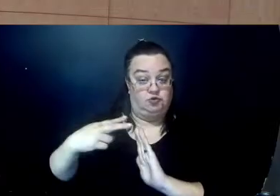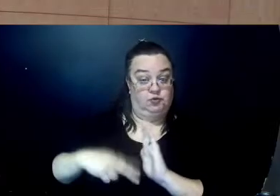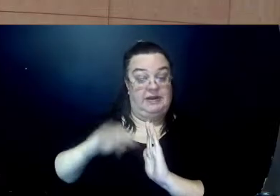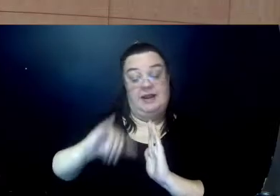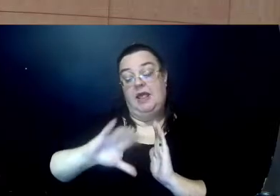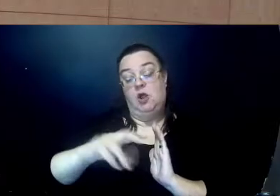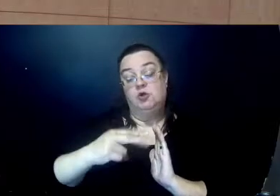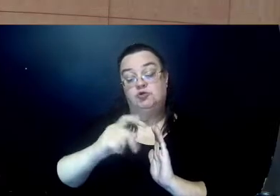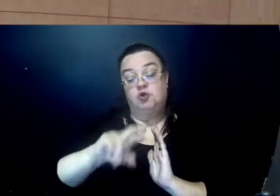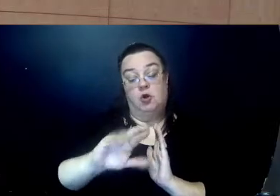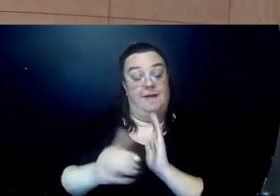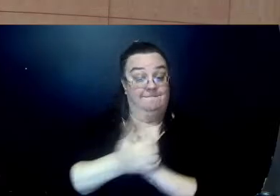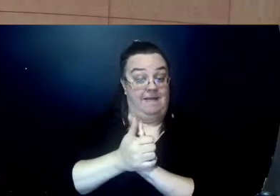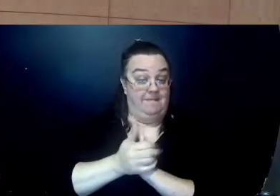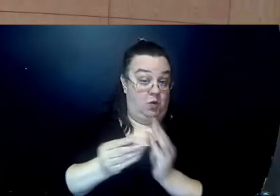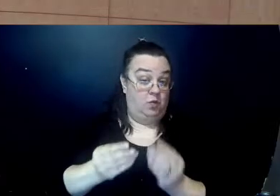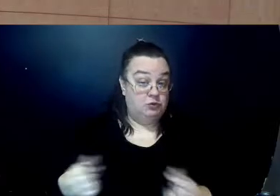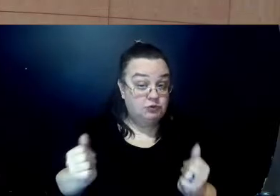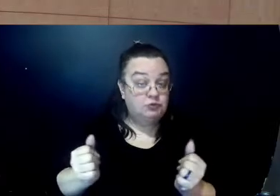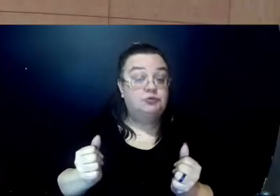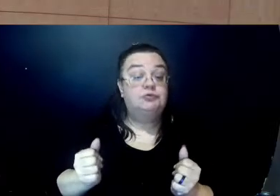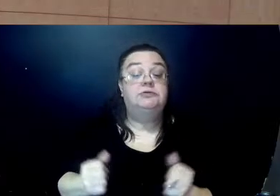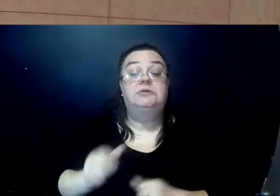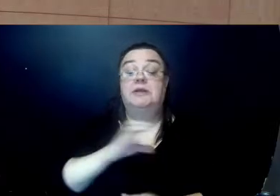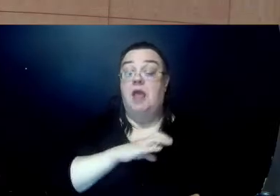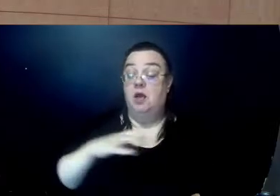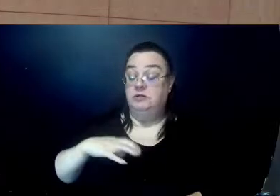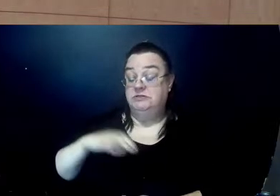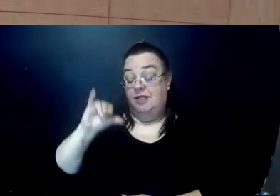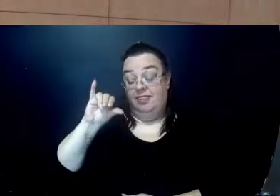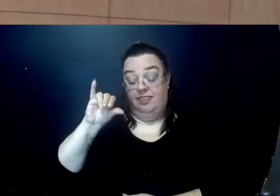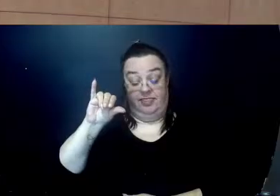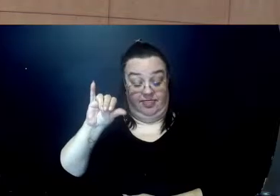amendment resolution. Council, this is